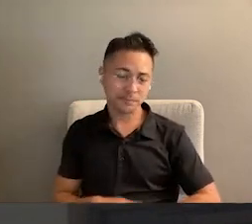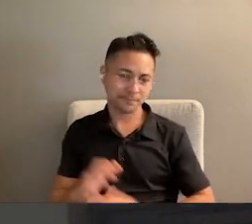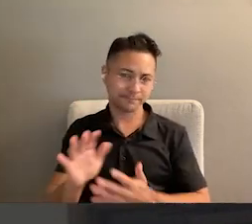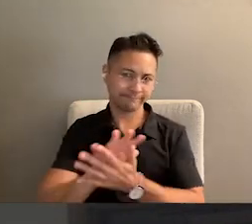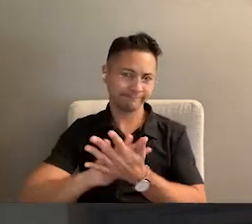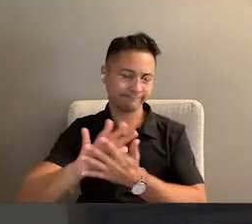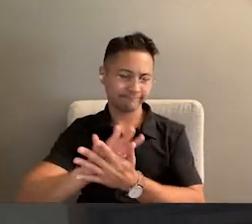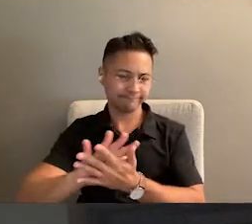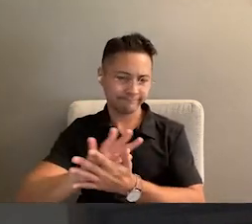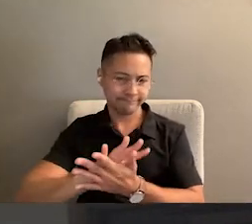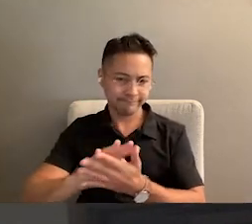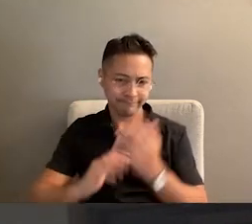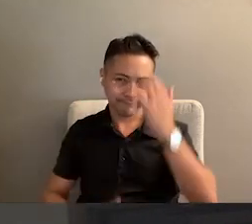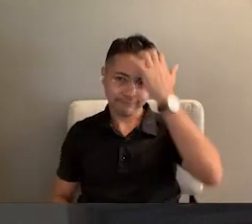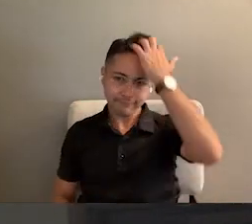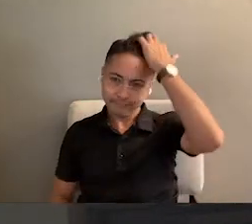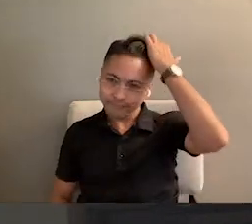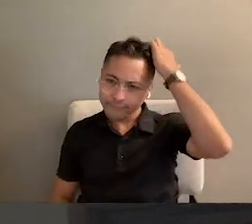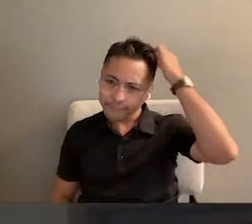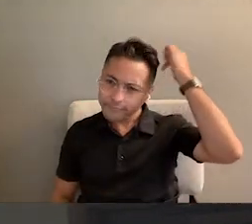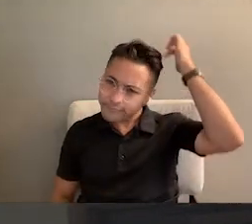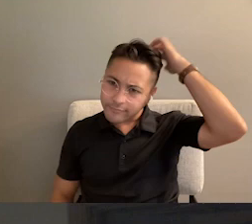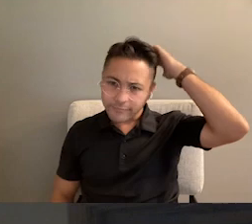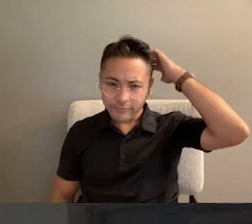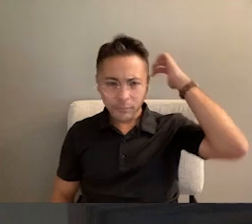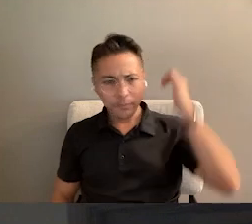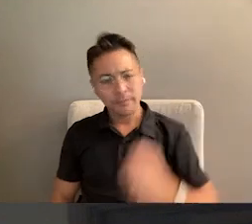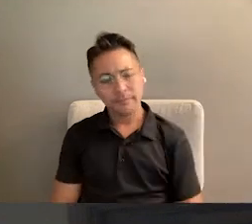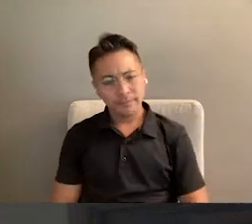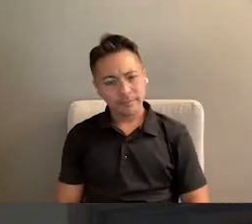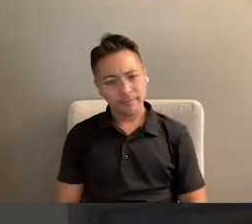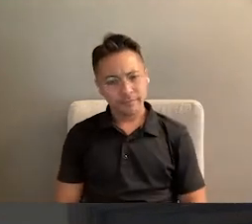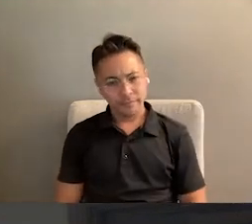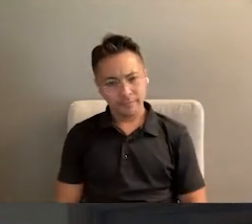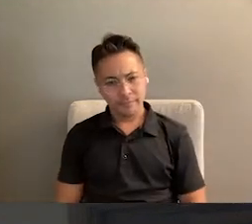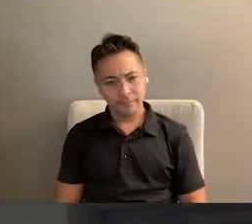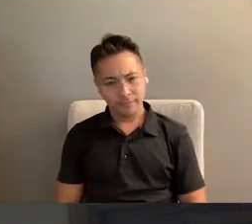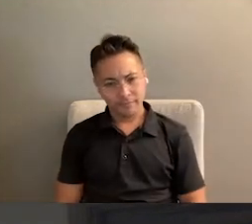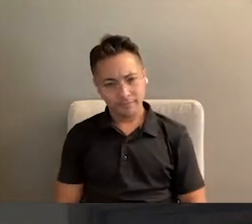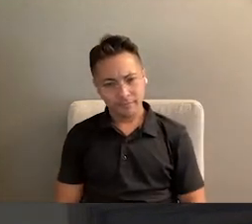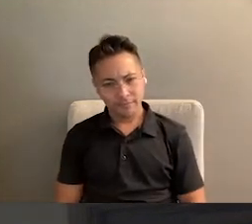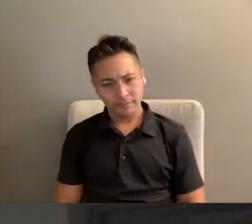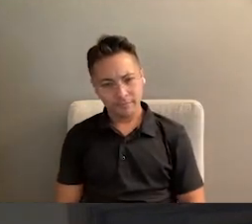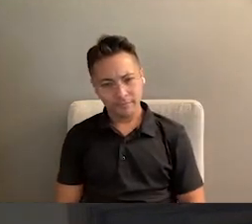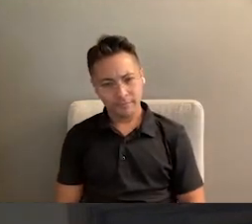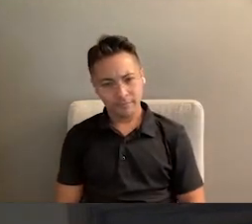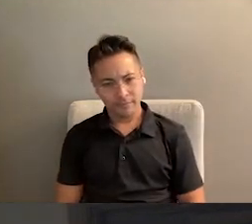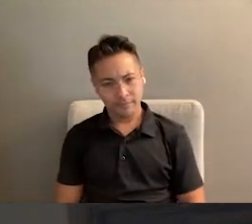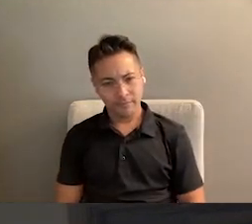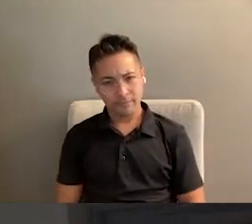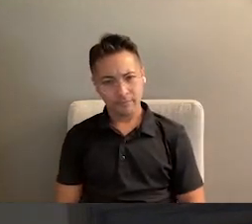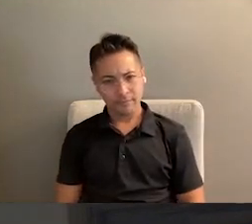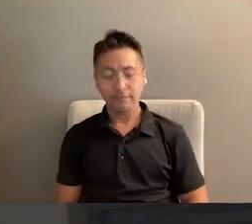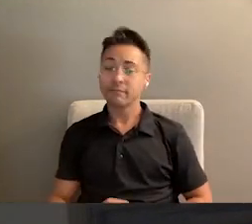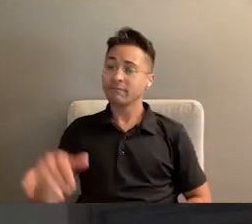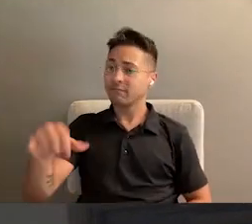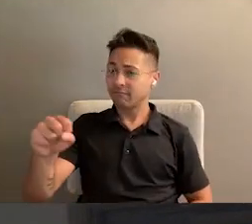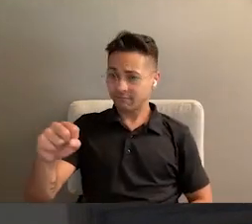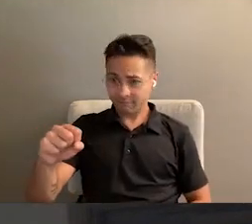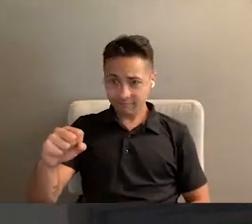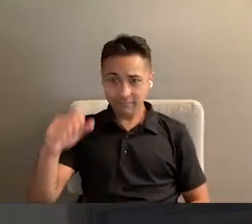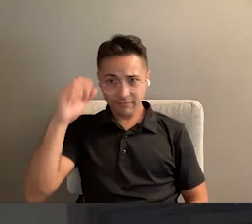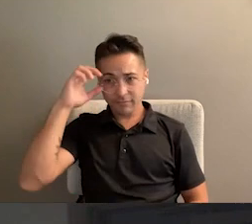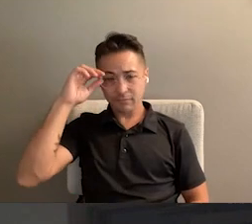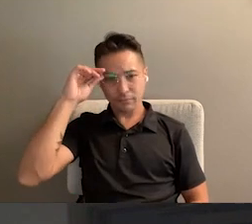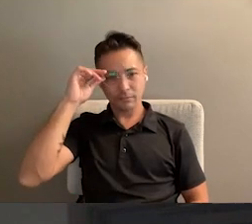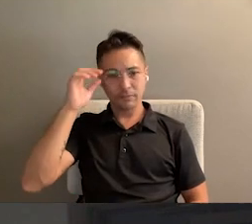member to be your child coach. And have a waiver of somebody close to your son or daughter to know that they can pay them $15